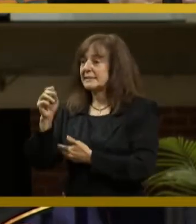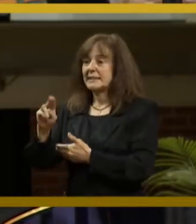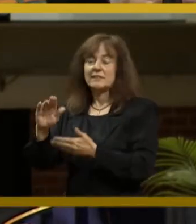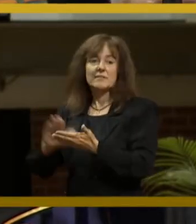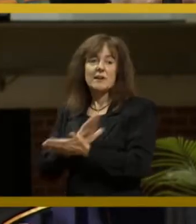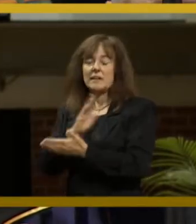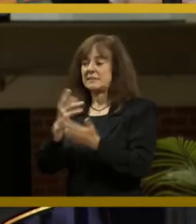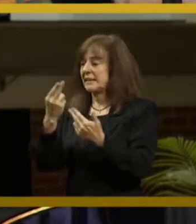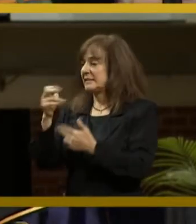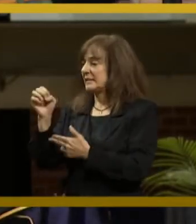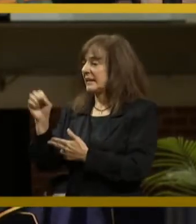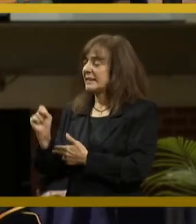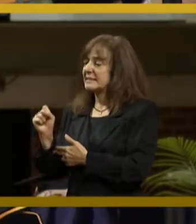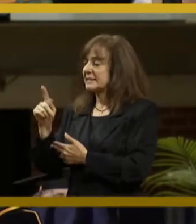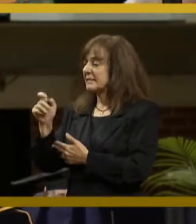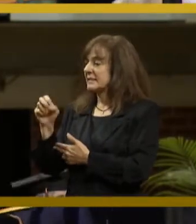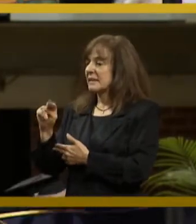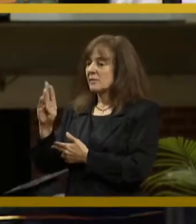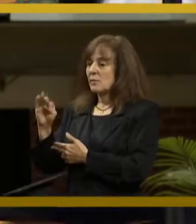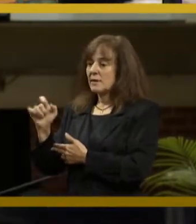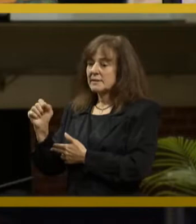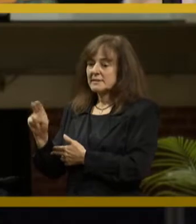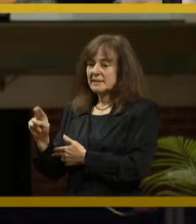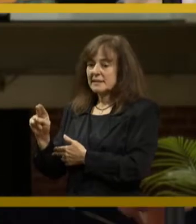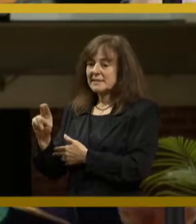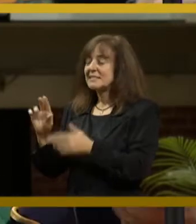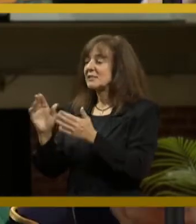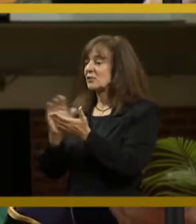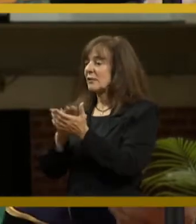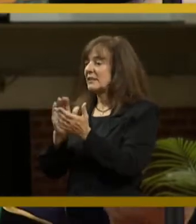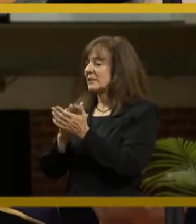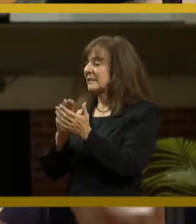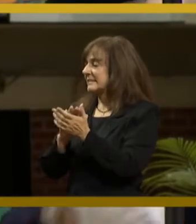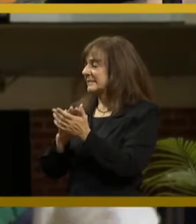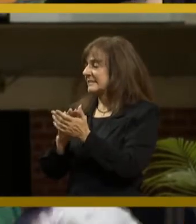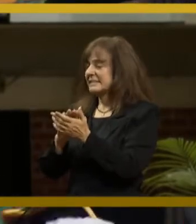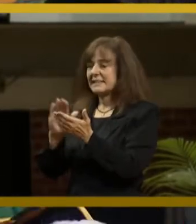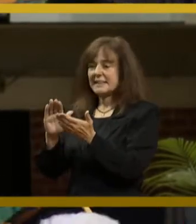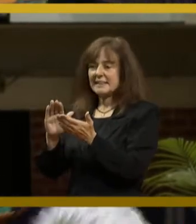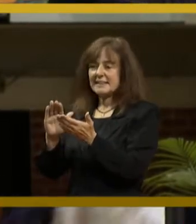College of Human Sciences, Stephen Wilson. He will be congratulating the candidates